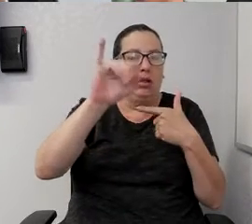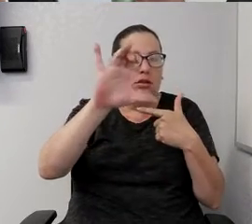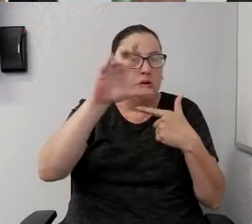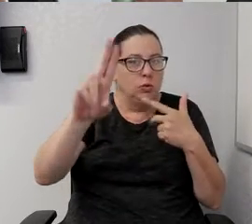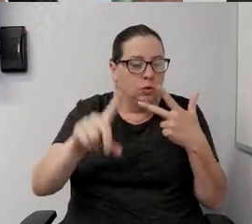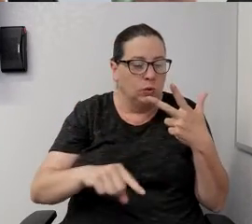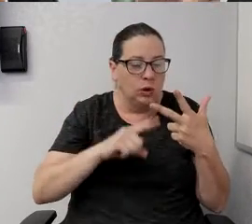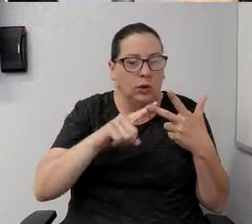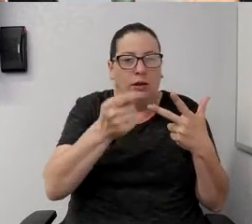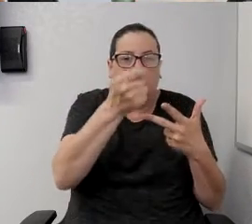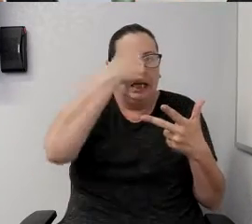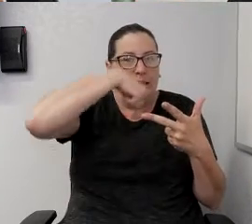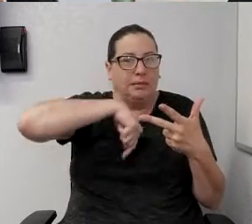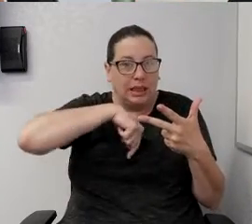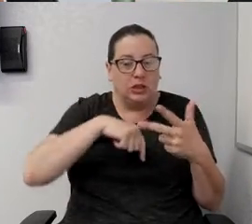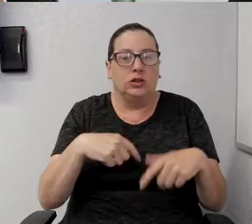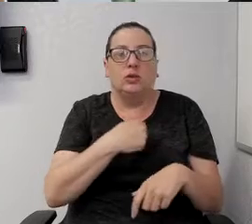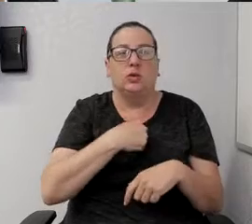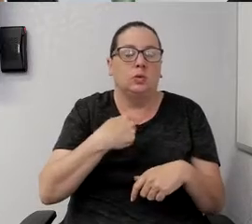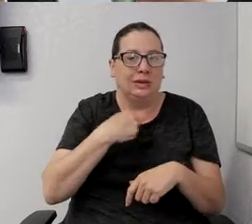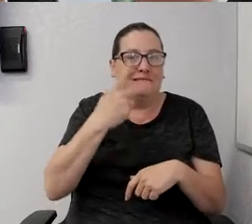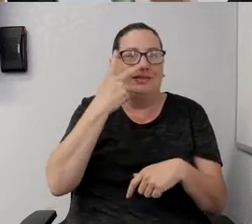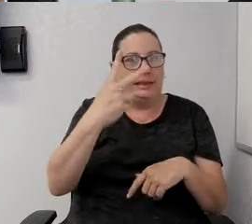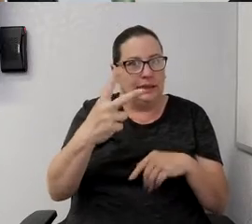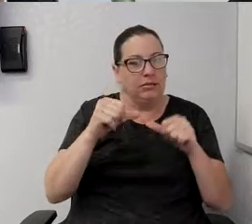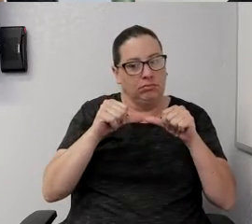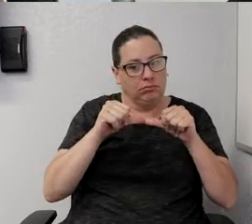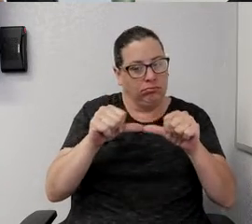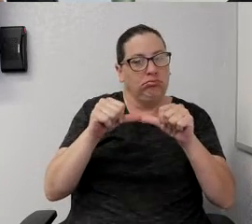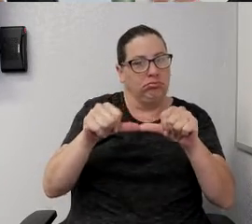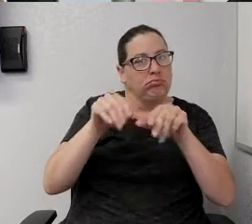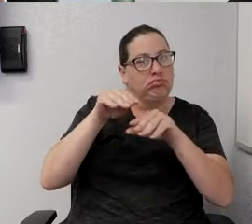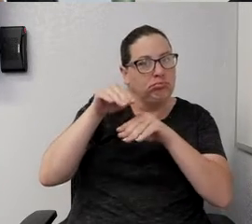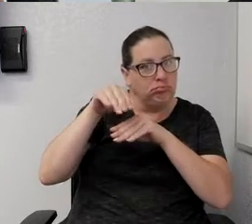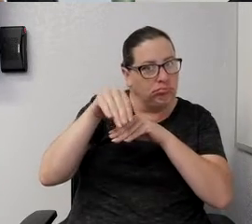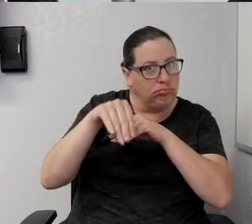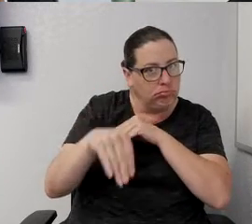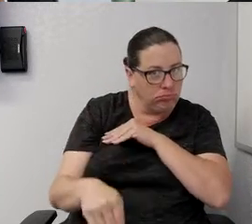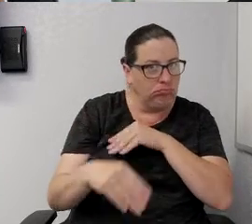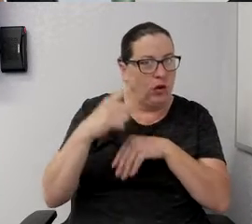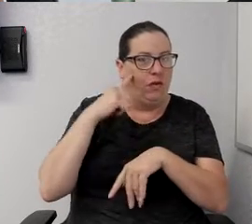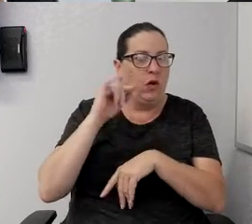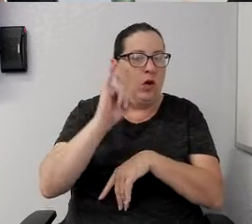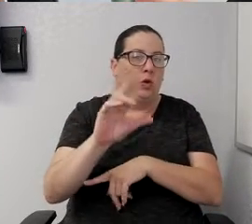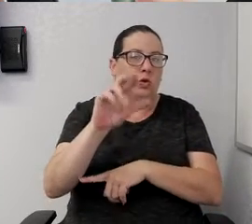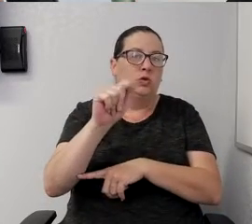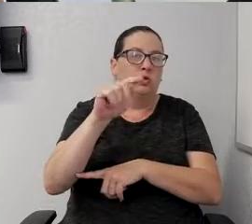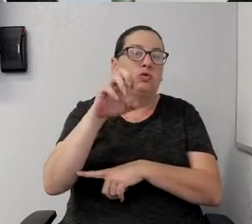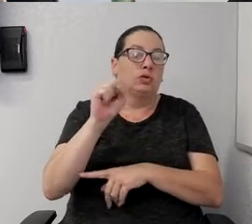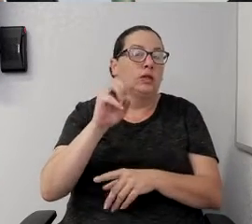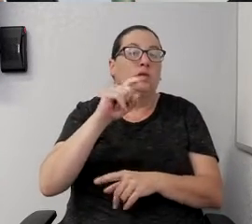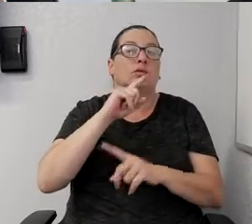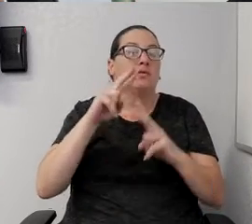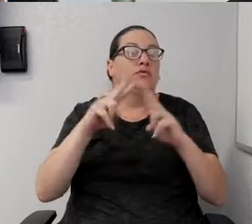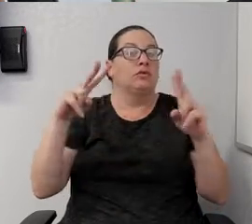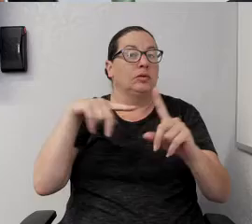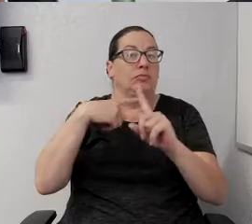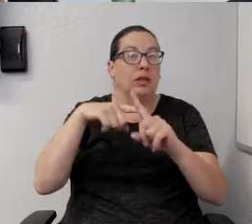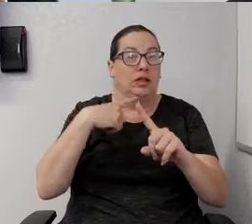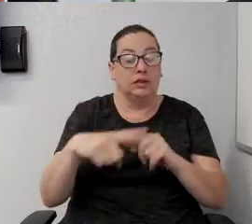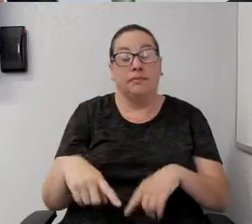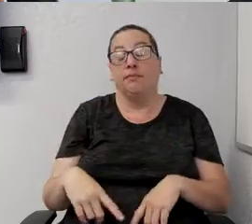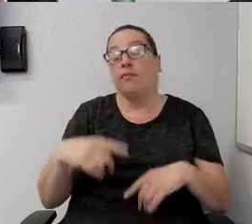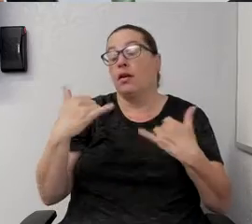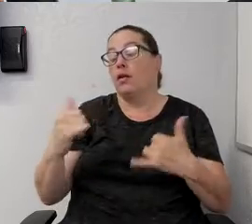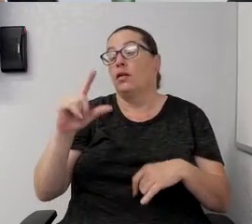intubation. We are seeing steady declines in those rates, and that's a very positive thing. Of the 20 that are in-house